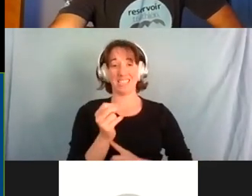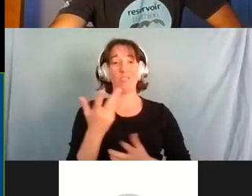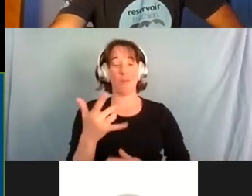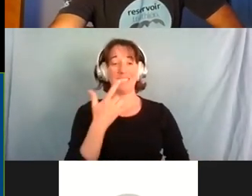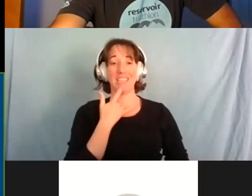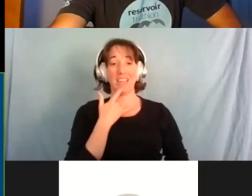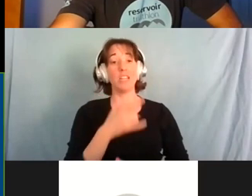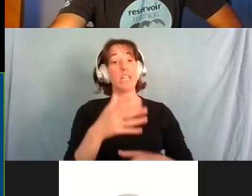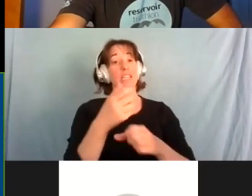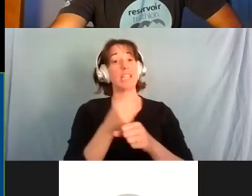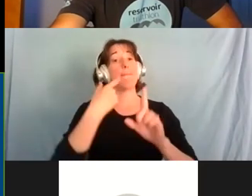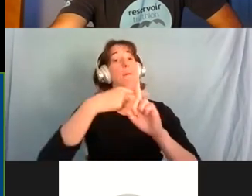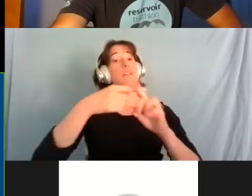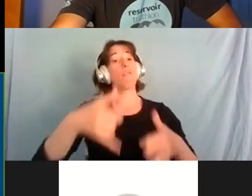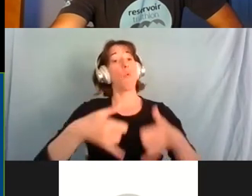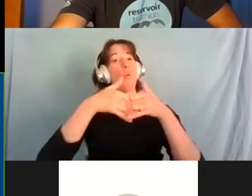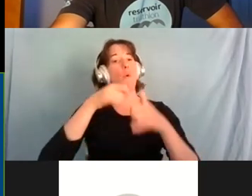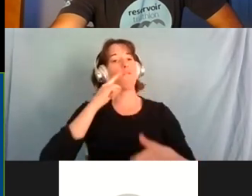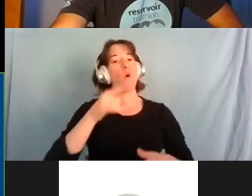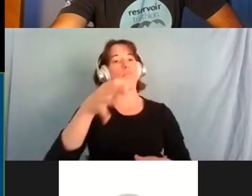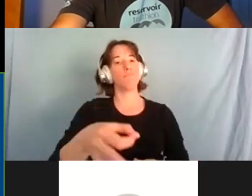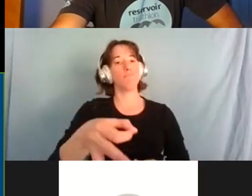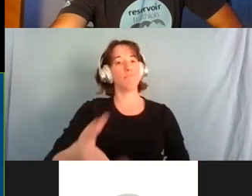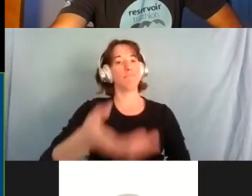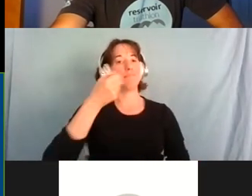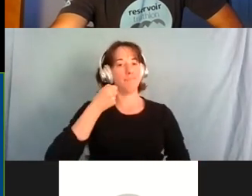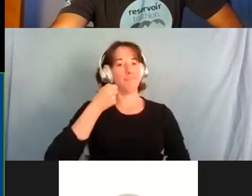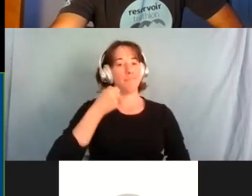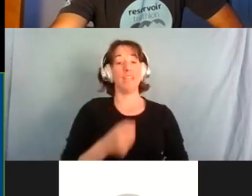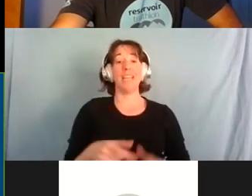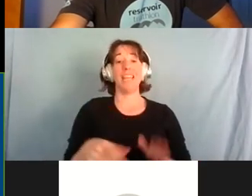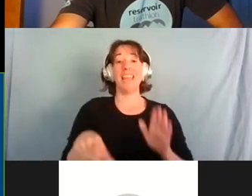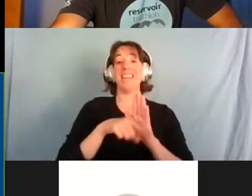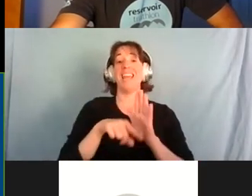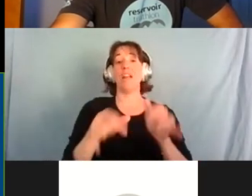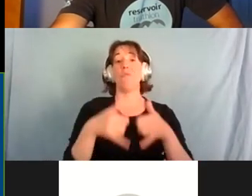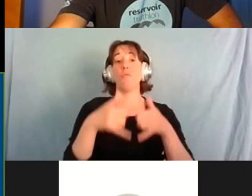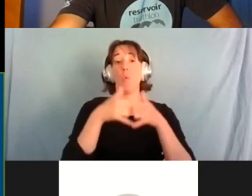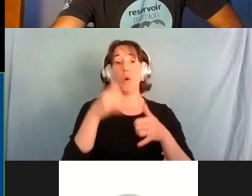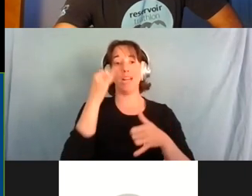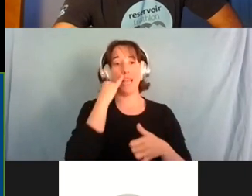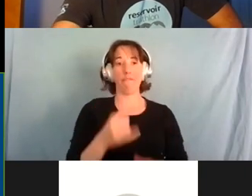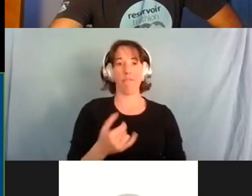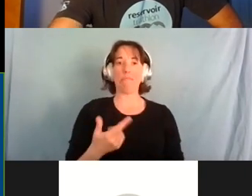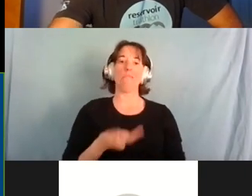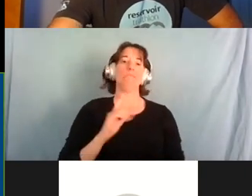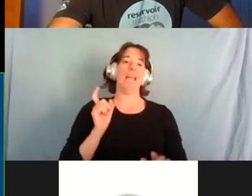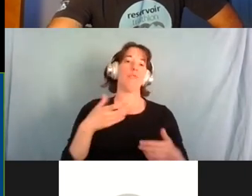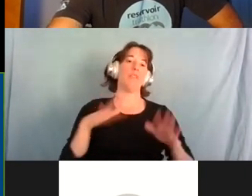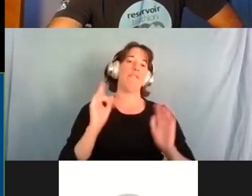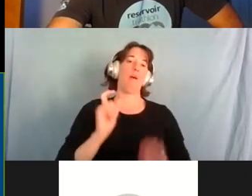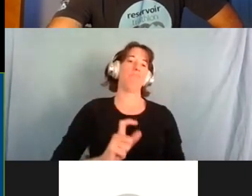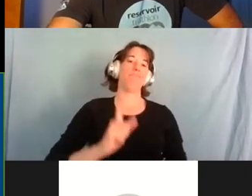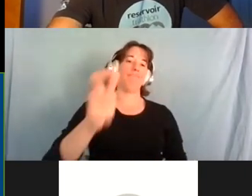positively rewarded for taking a piece, and you would be negatively rewarded for losing one of your own pieces. So that's a very good answer,